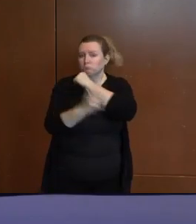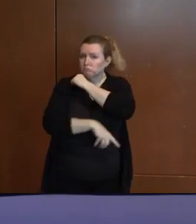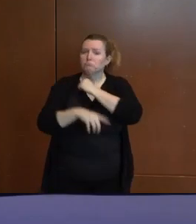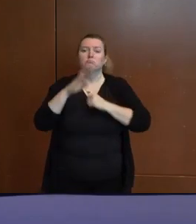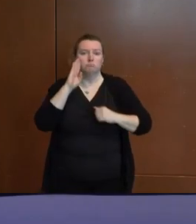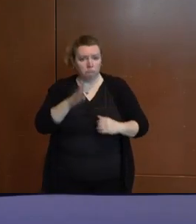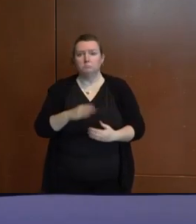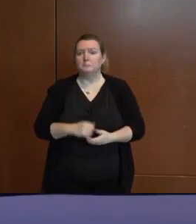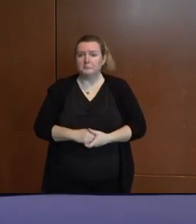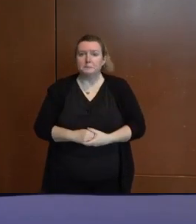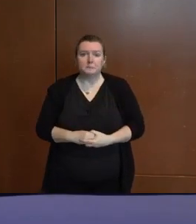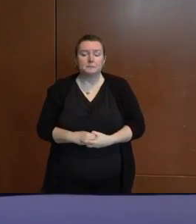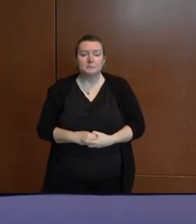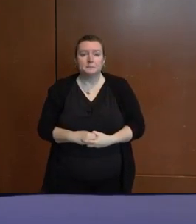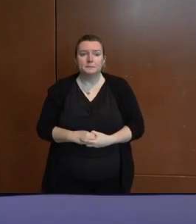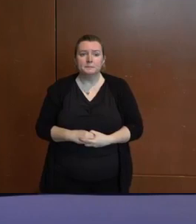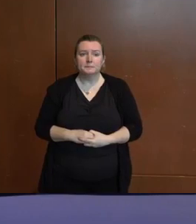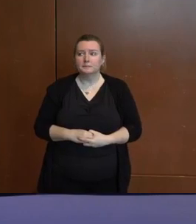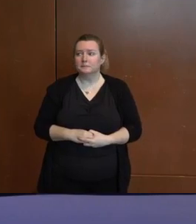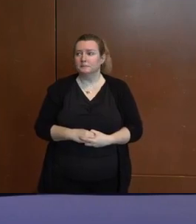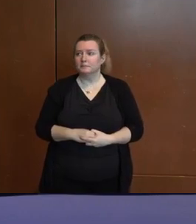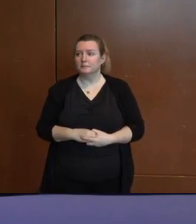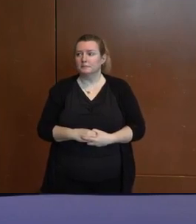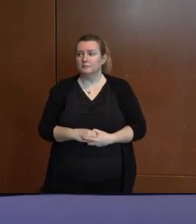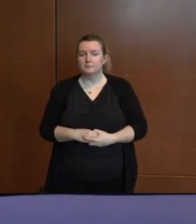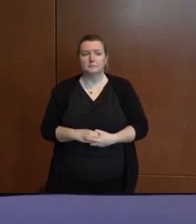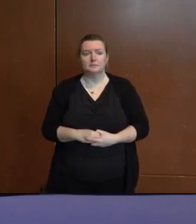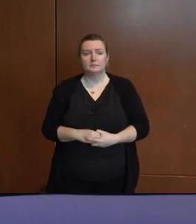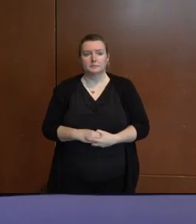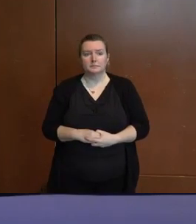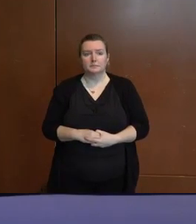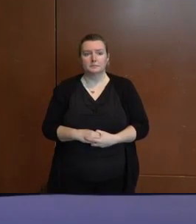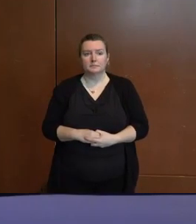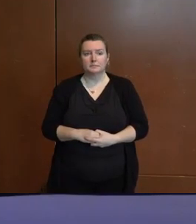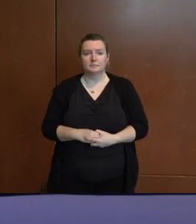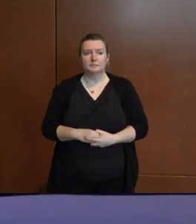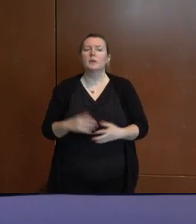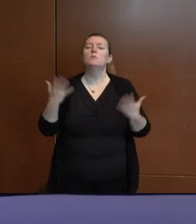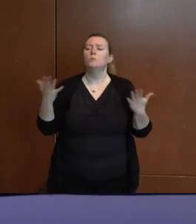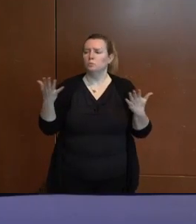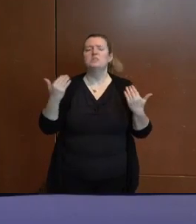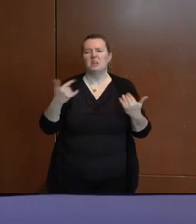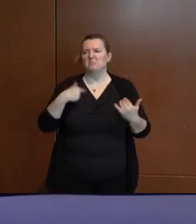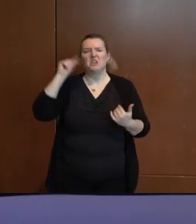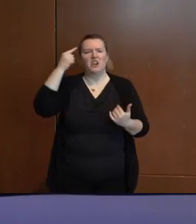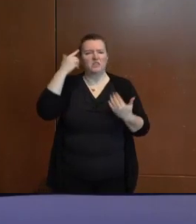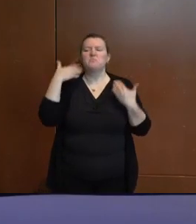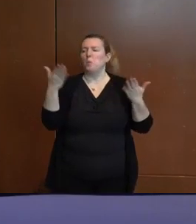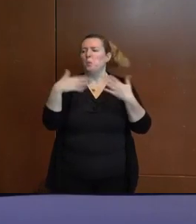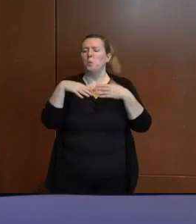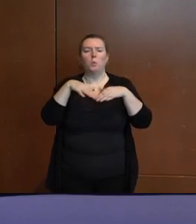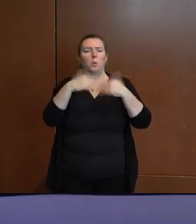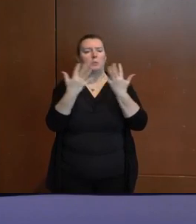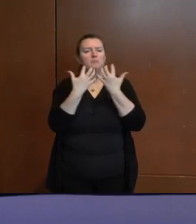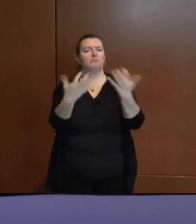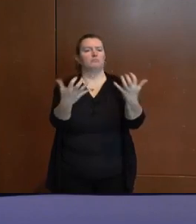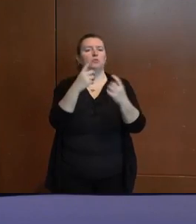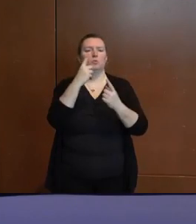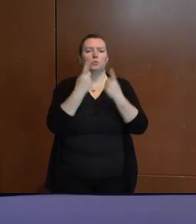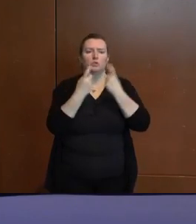please try not to give us war and peace in your litany of questions, not just to you, Brent. That's nothing personal, but to each and every